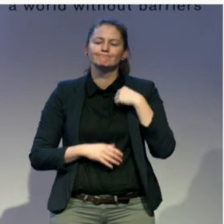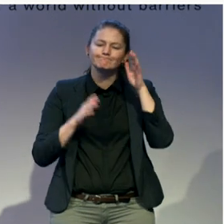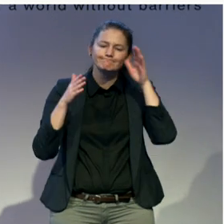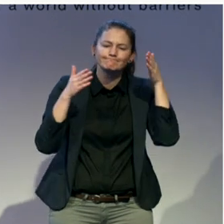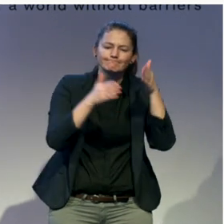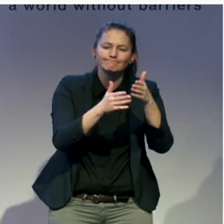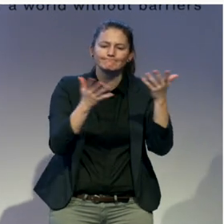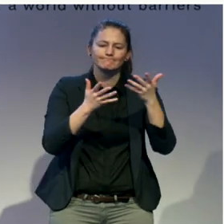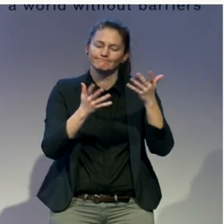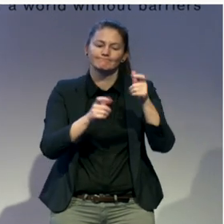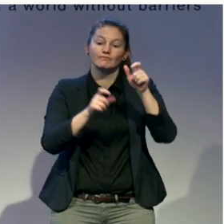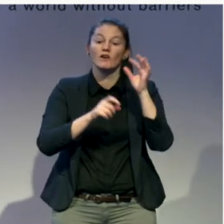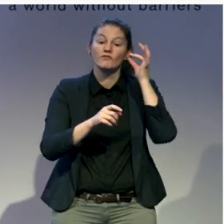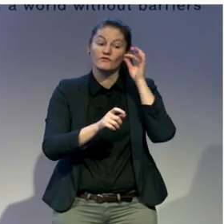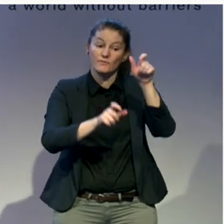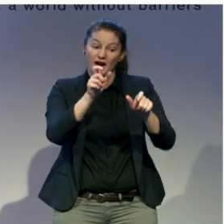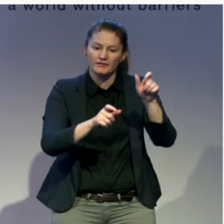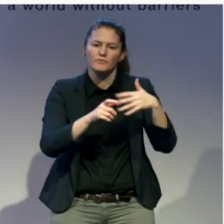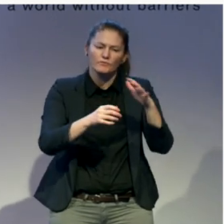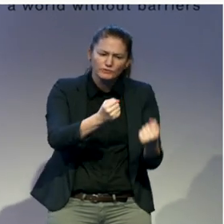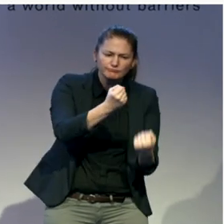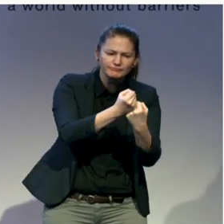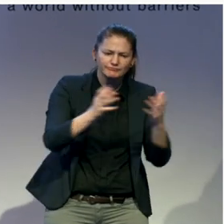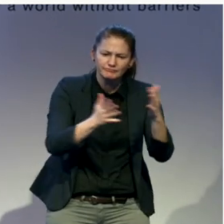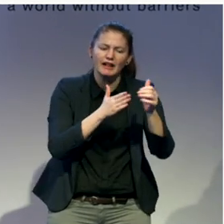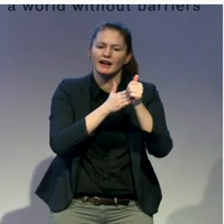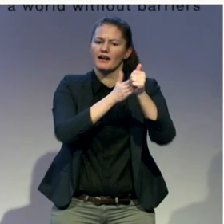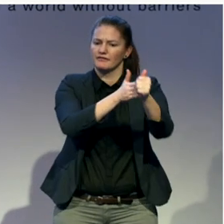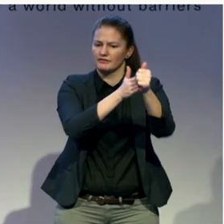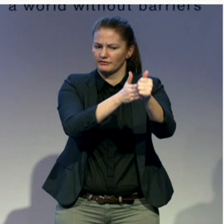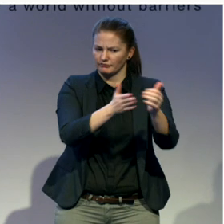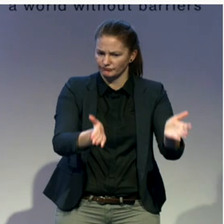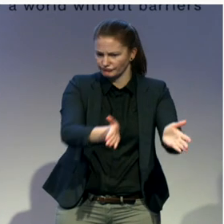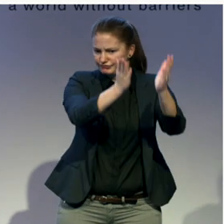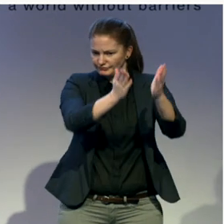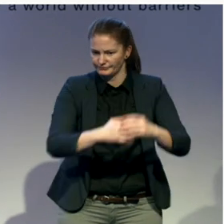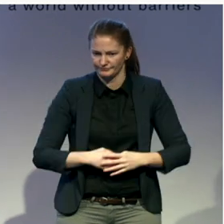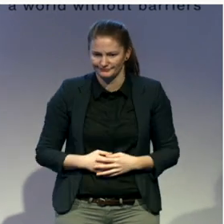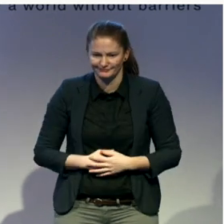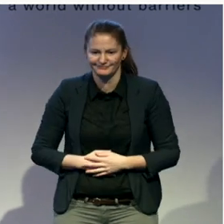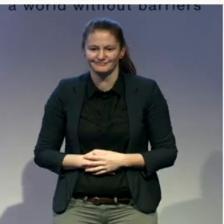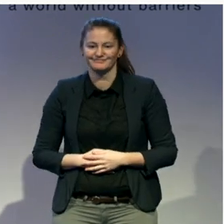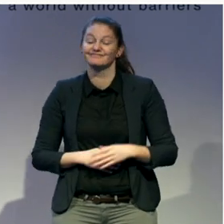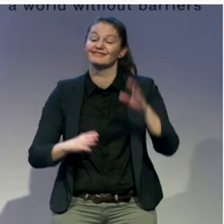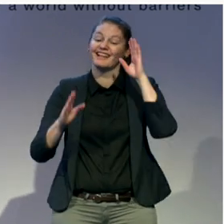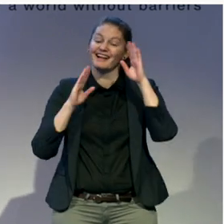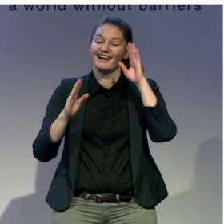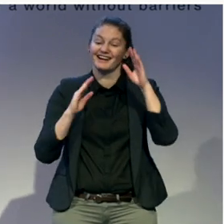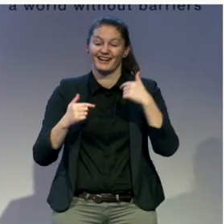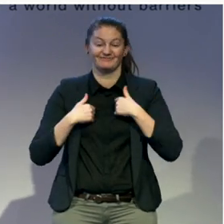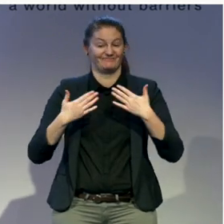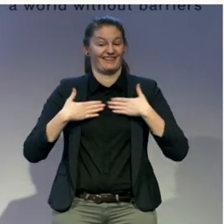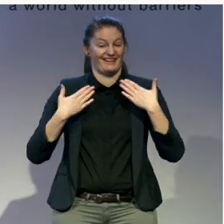today is 21st, the International Mother Language Day. I feel privileged that the day is we